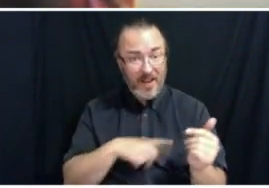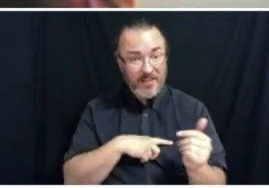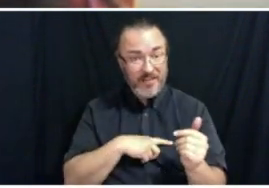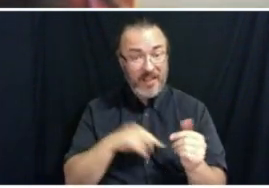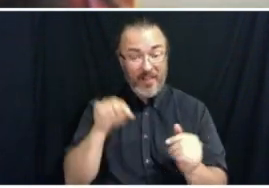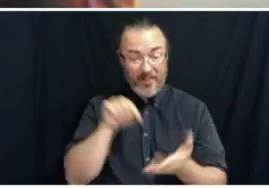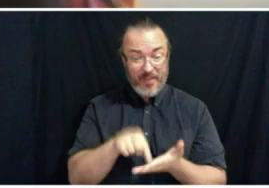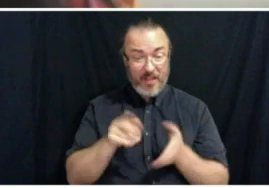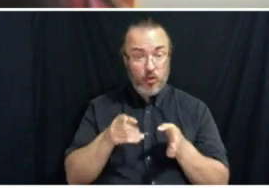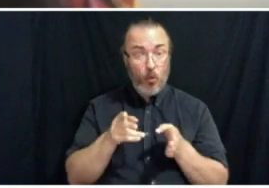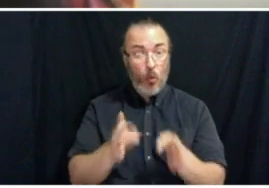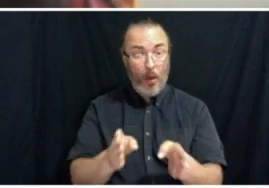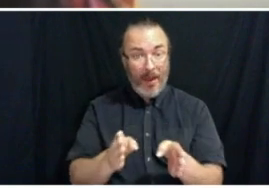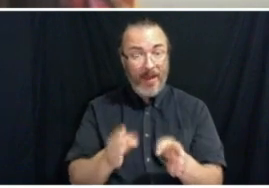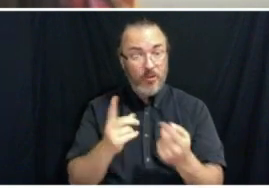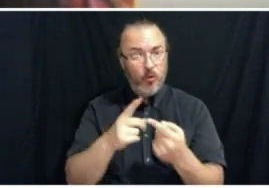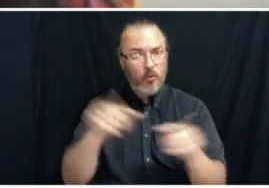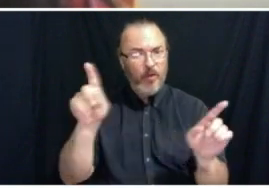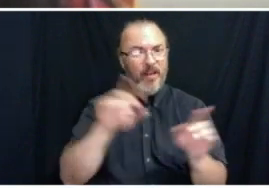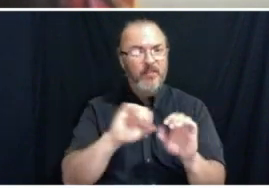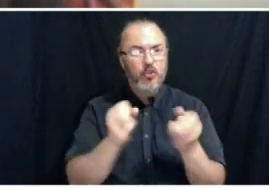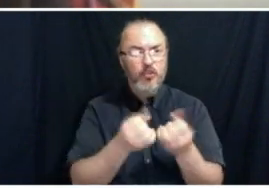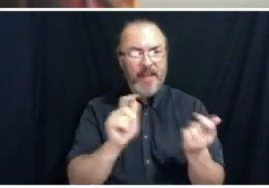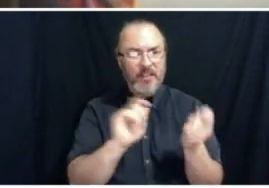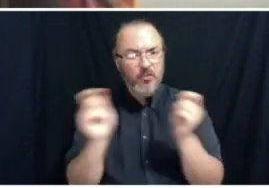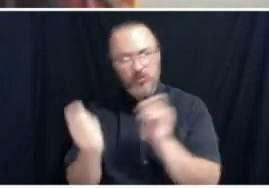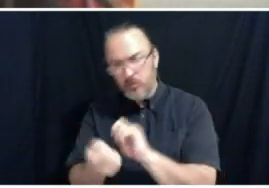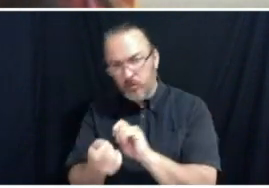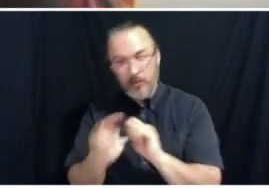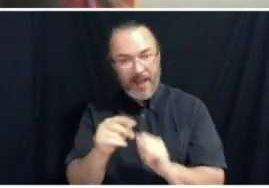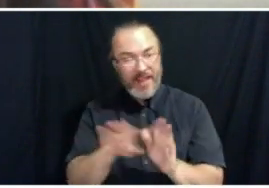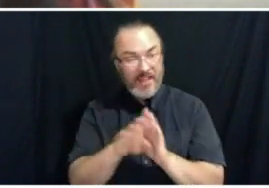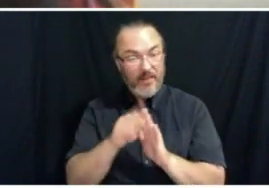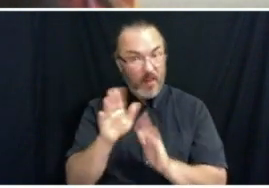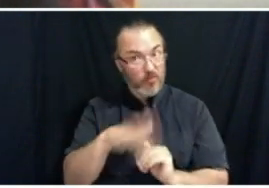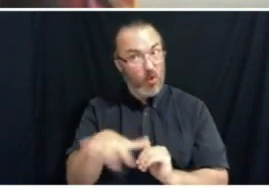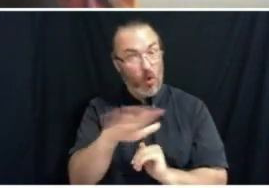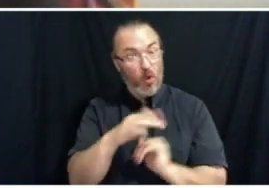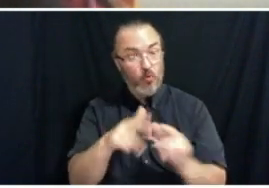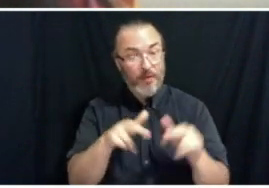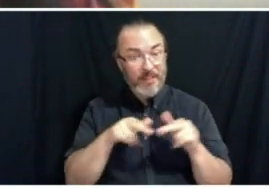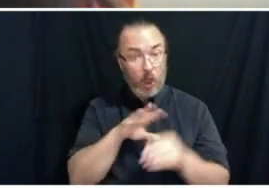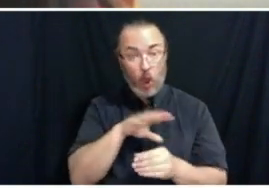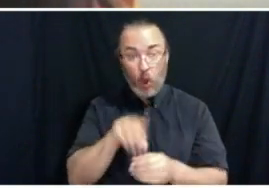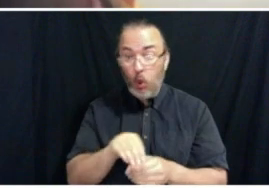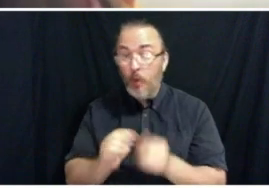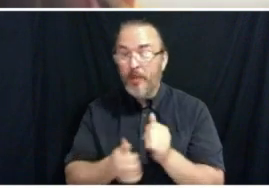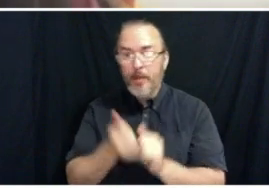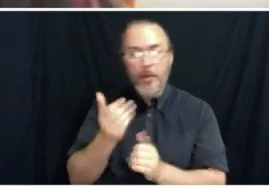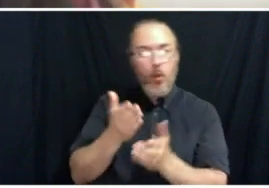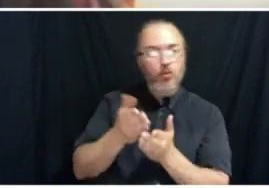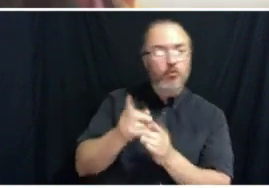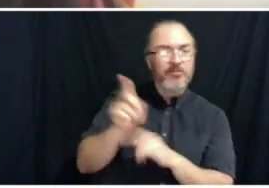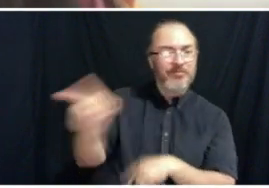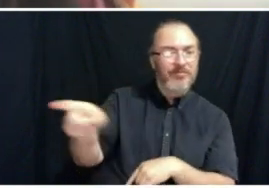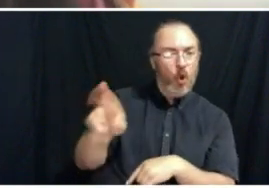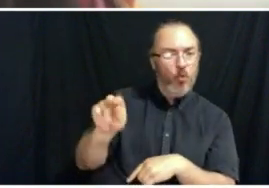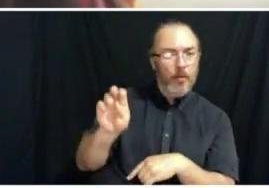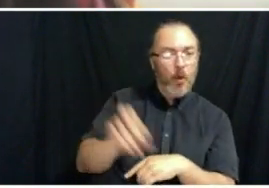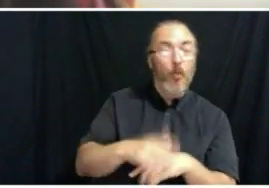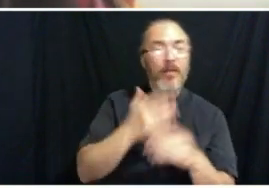achieve social transformation and develop all regions, including the most remote. Thank you very much, David.